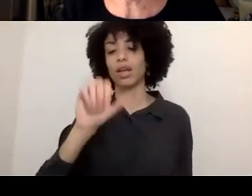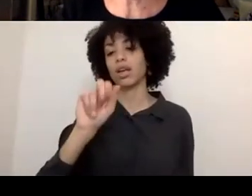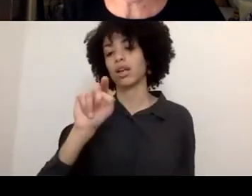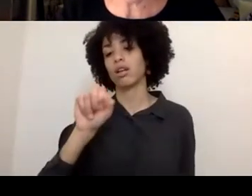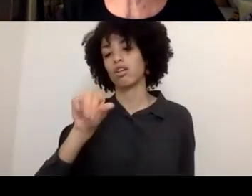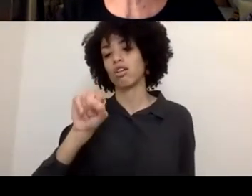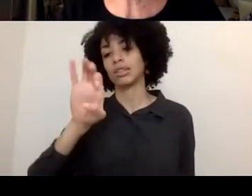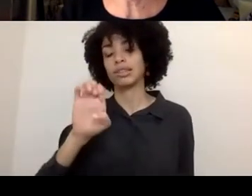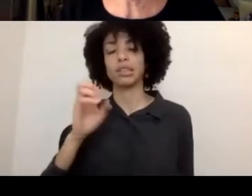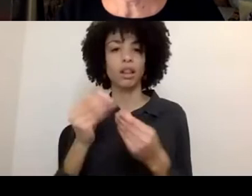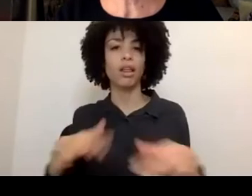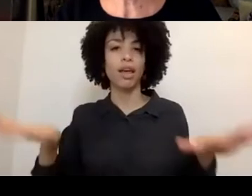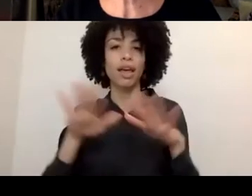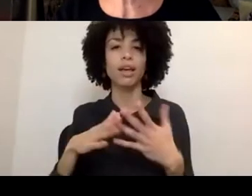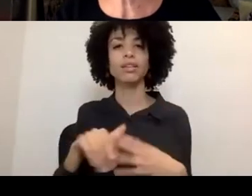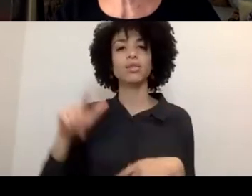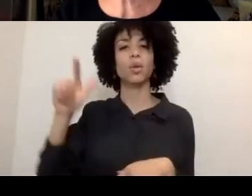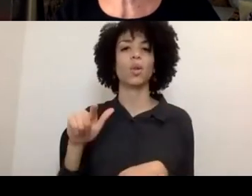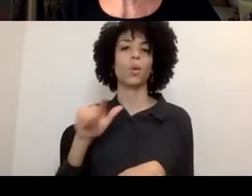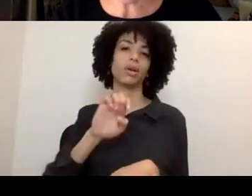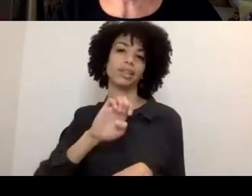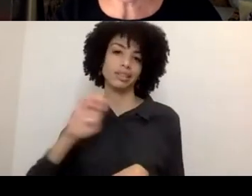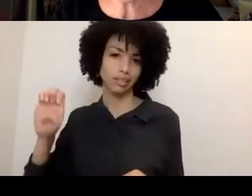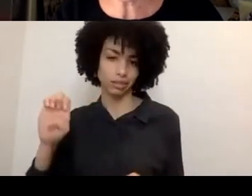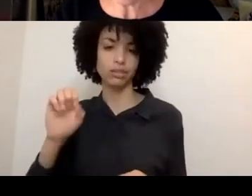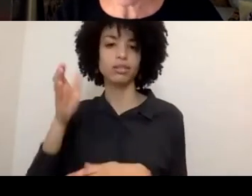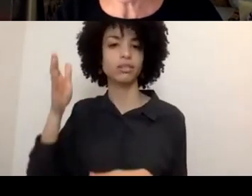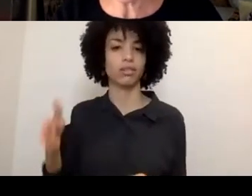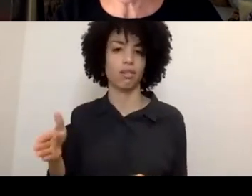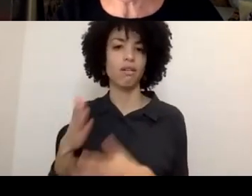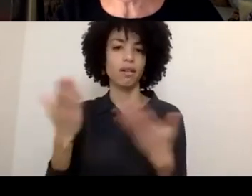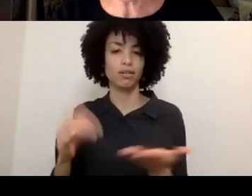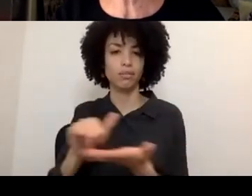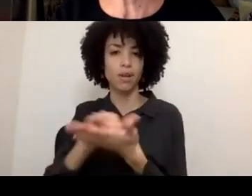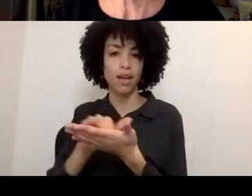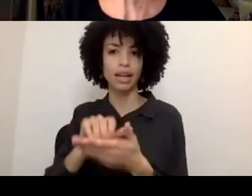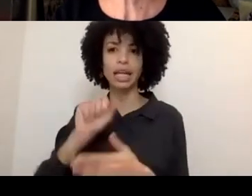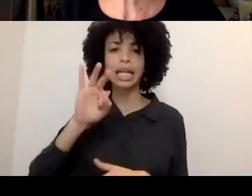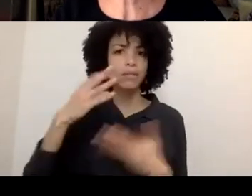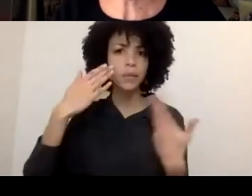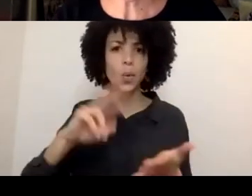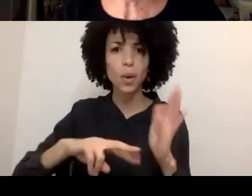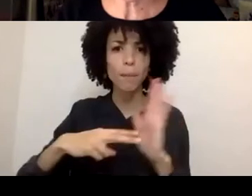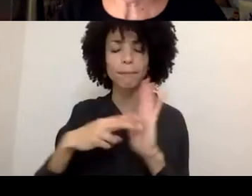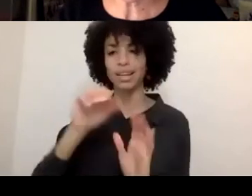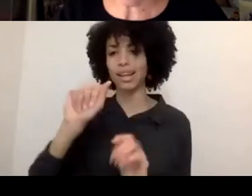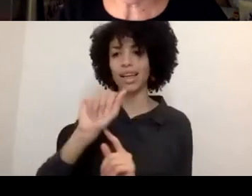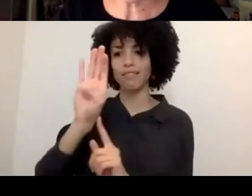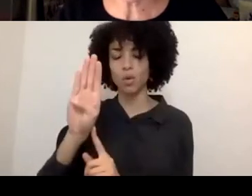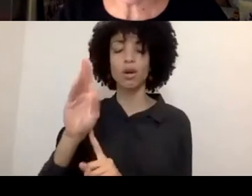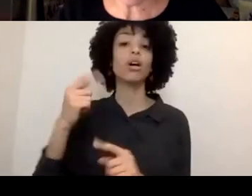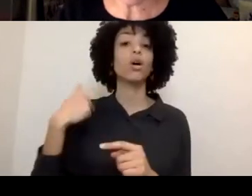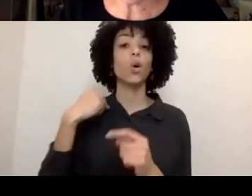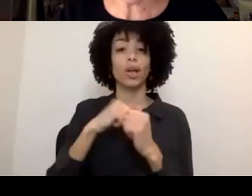of Manhattan. And for those of you who are not familiar with A4, we are a 37-year-old